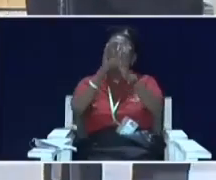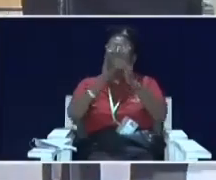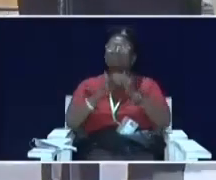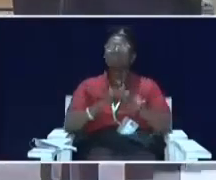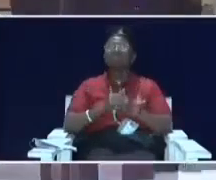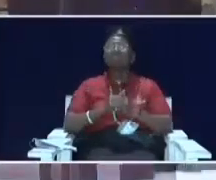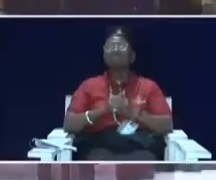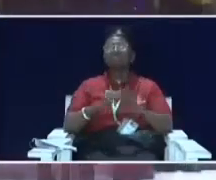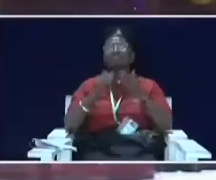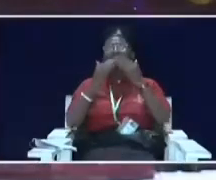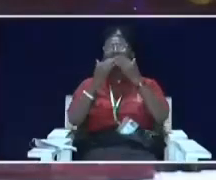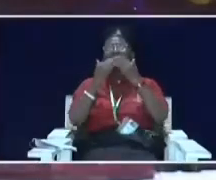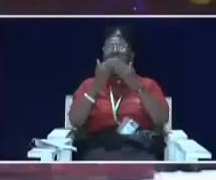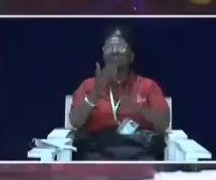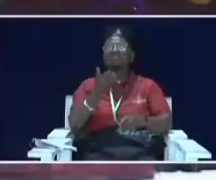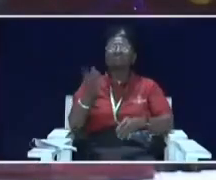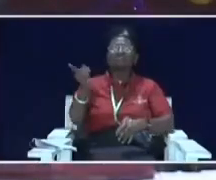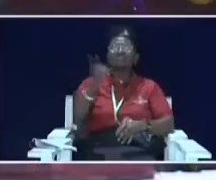very much.